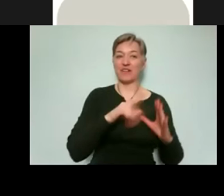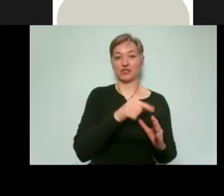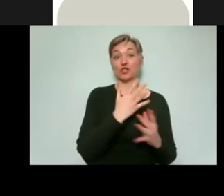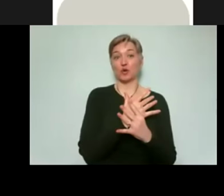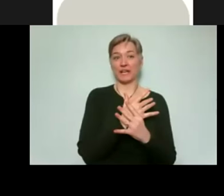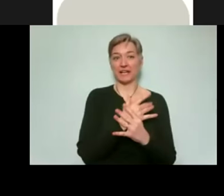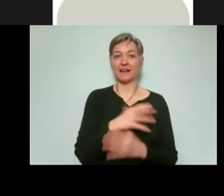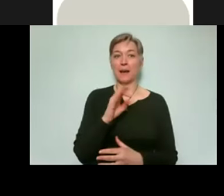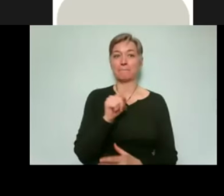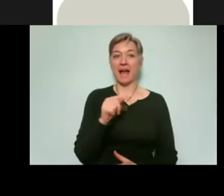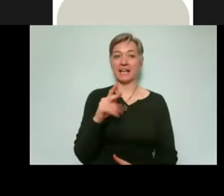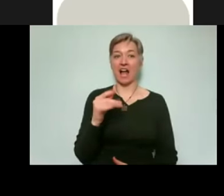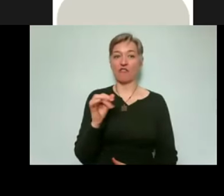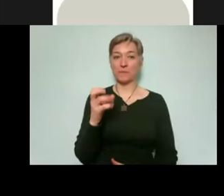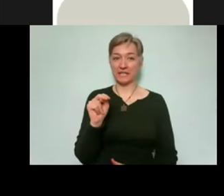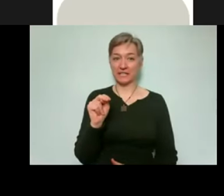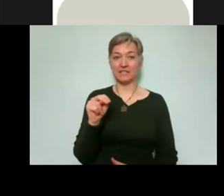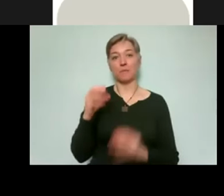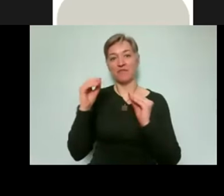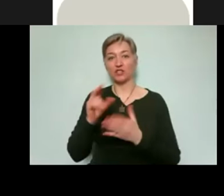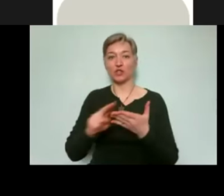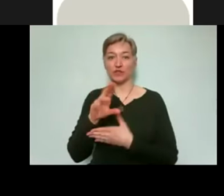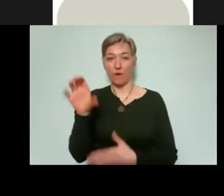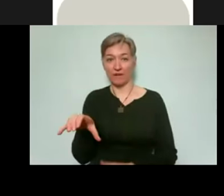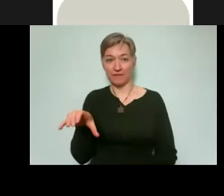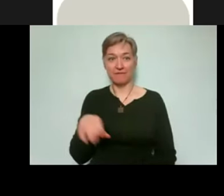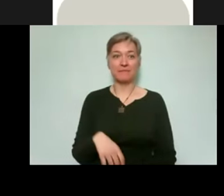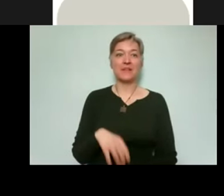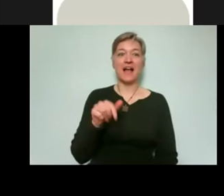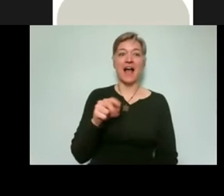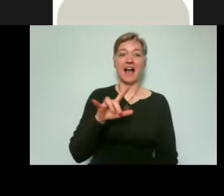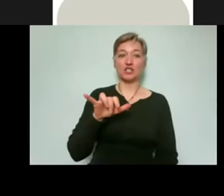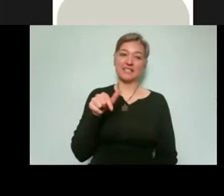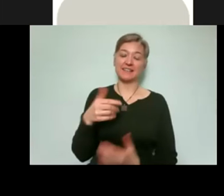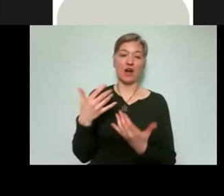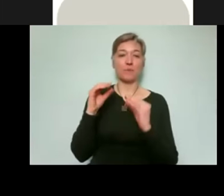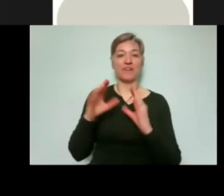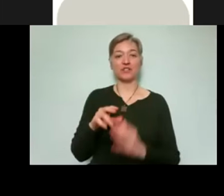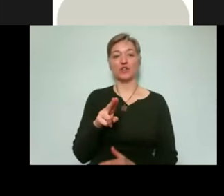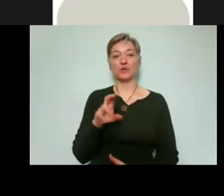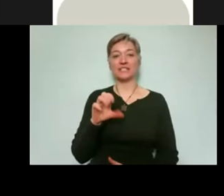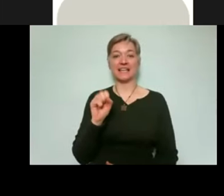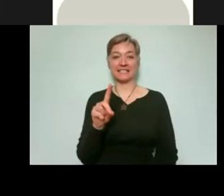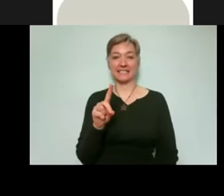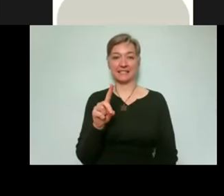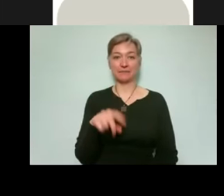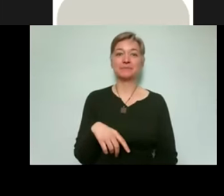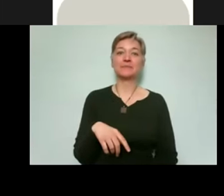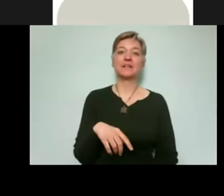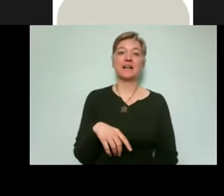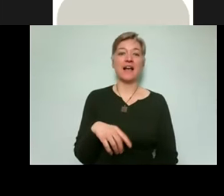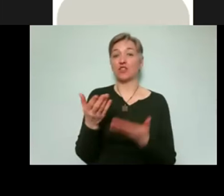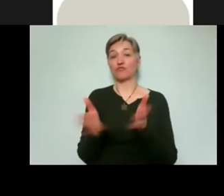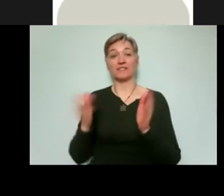also Matt Kaufman, who's professor at University of Chicago, and Ashley Joavinet, who's a professor at UCSD. And these are the remainder of my